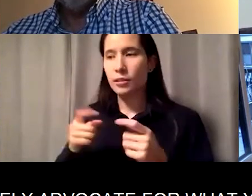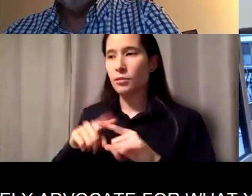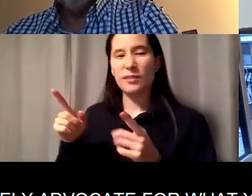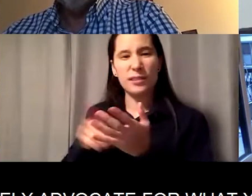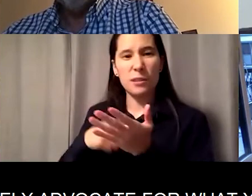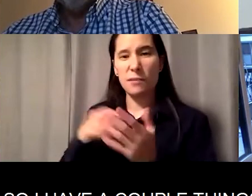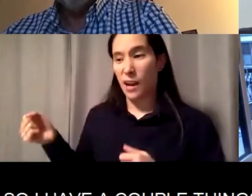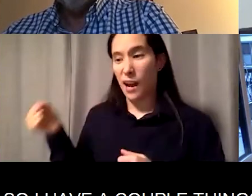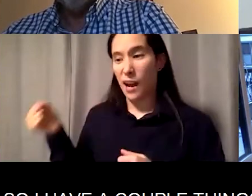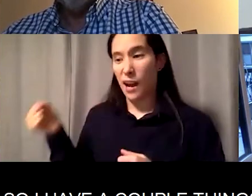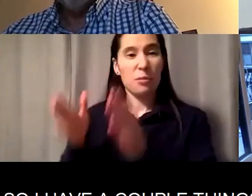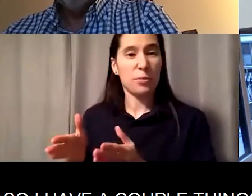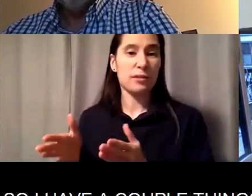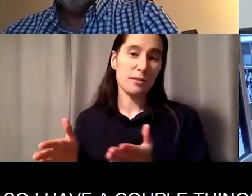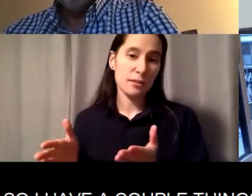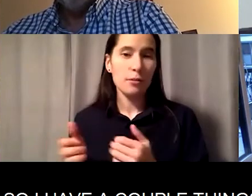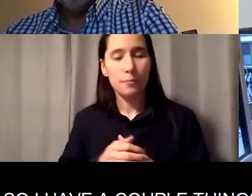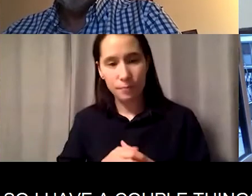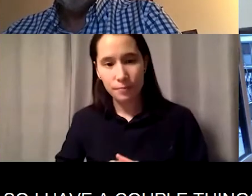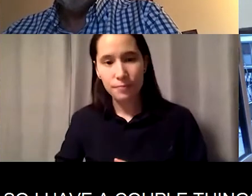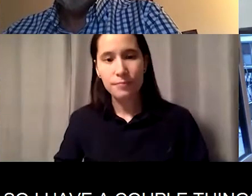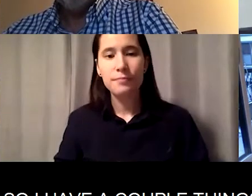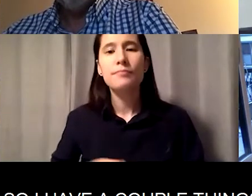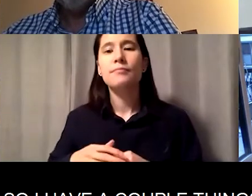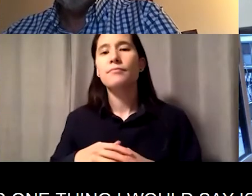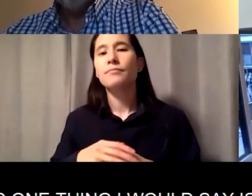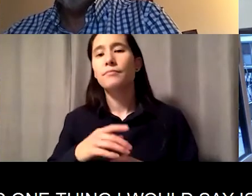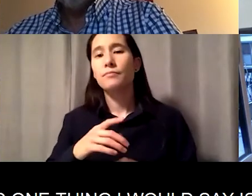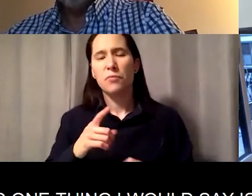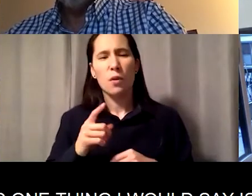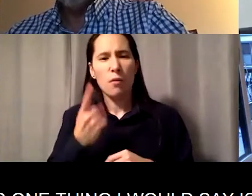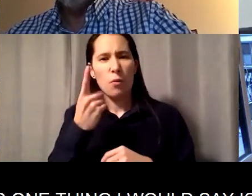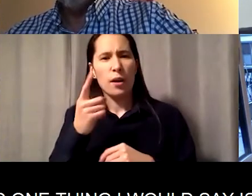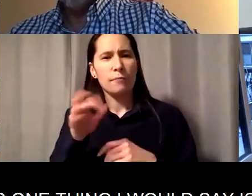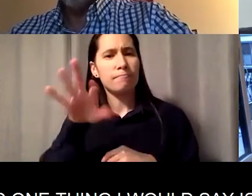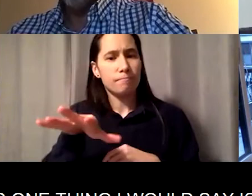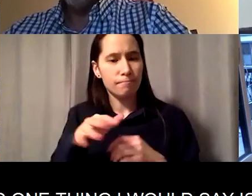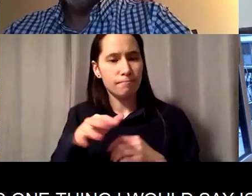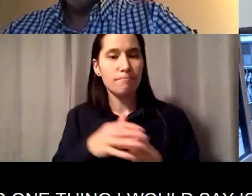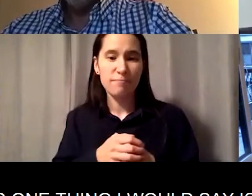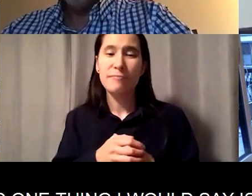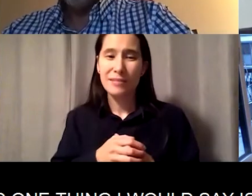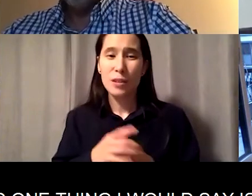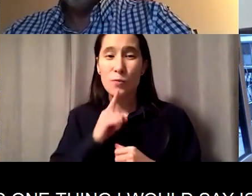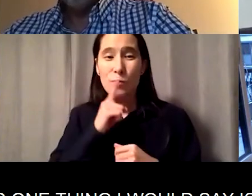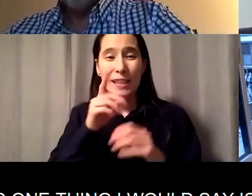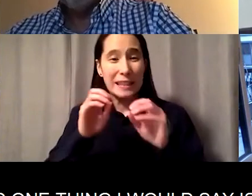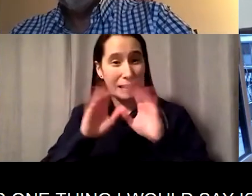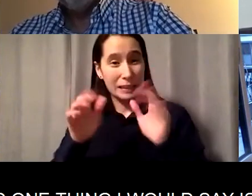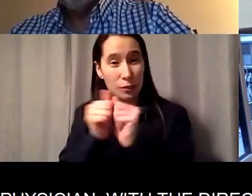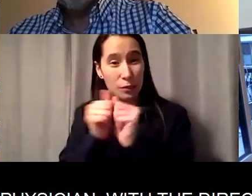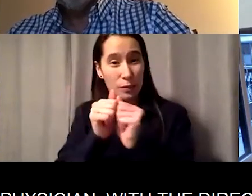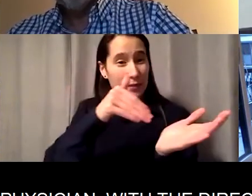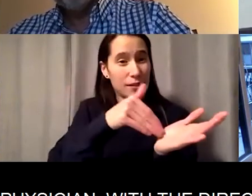right. So I have a couple things to say specifically. And one thing I would say is be really clear with physician,